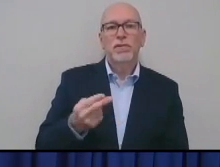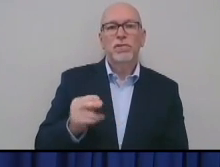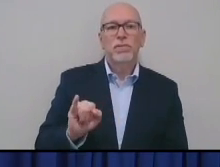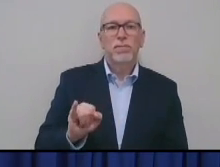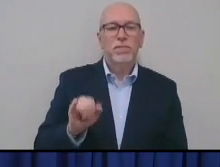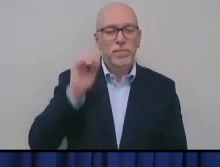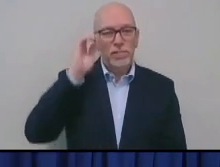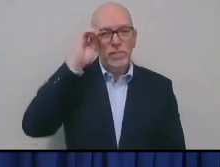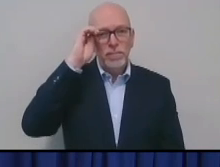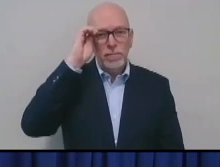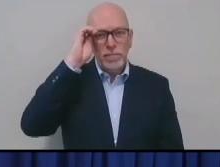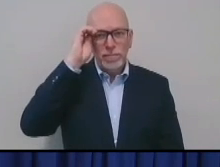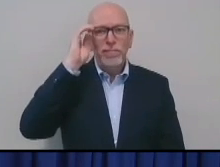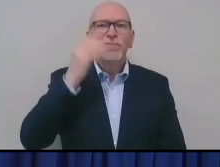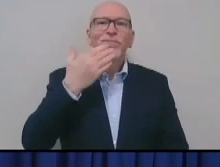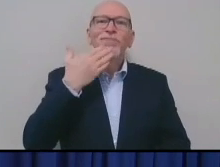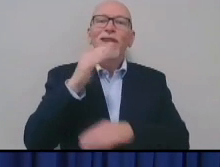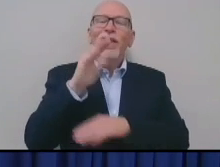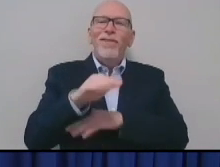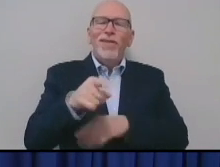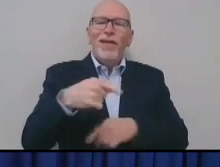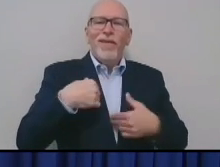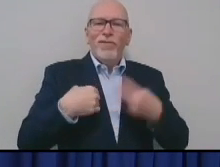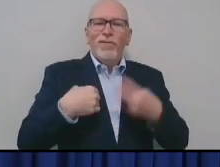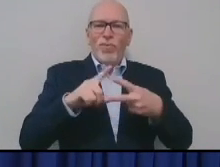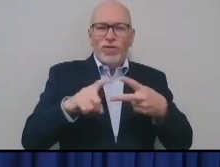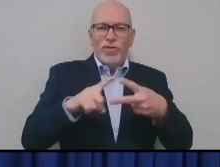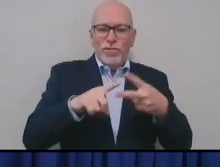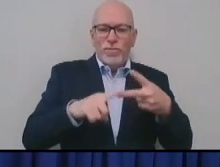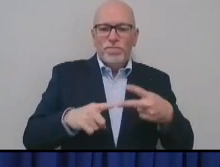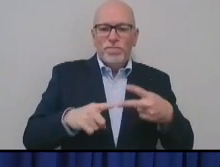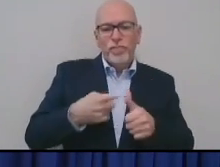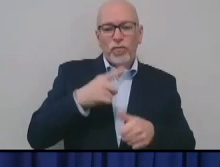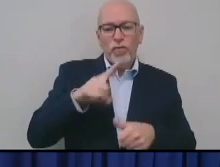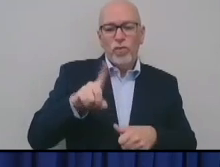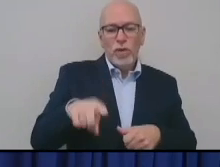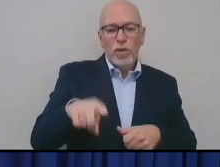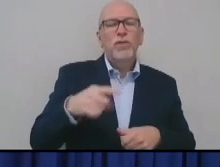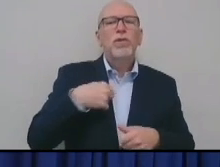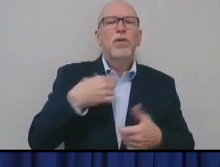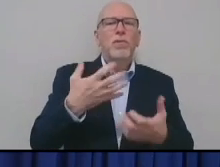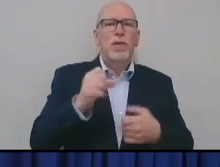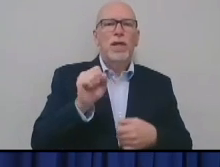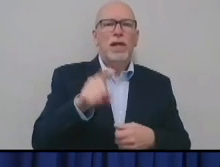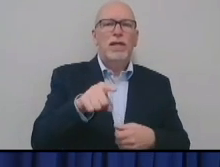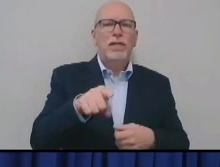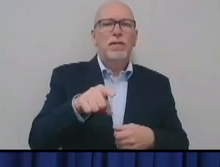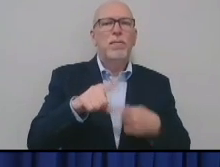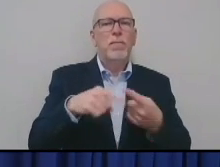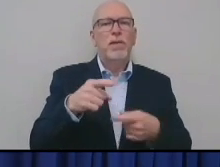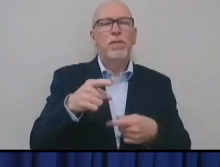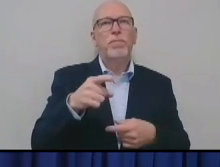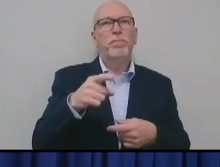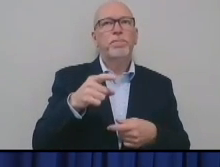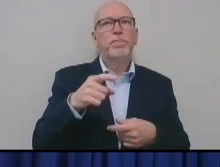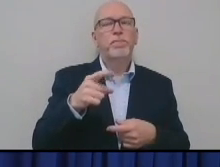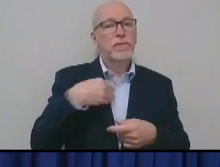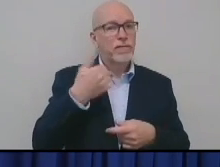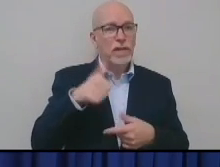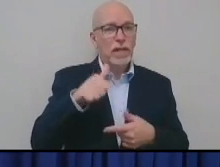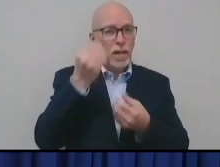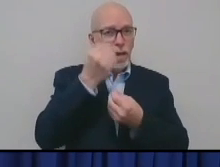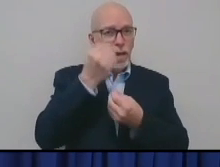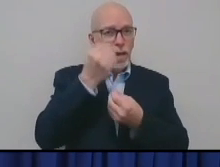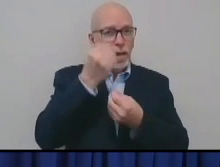Good afternoon. I have two questions. My first question I wanted to ask about if we had any update on